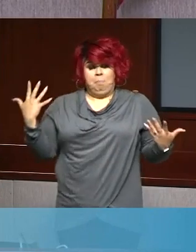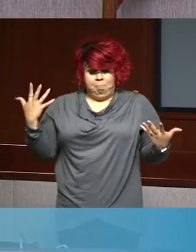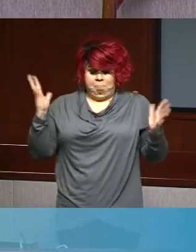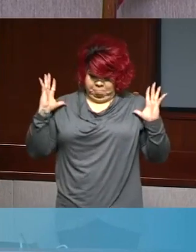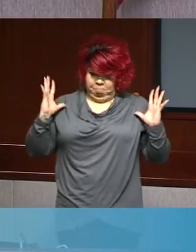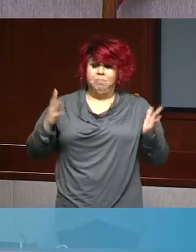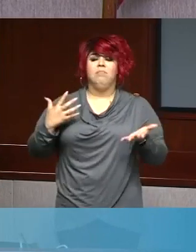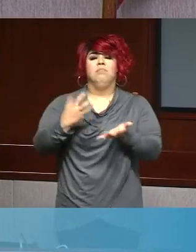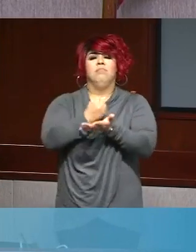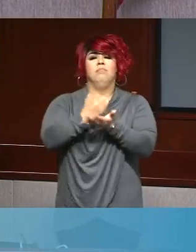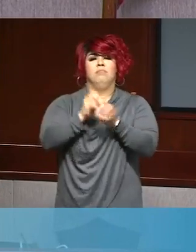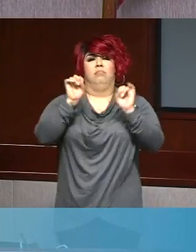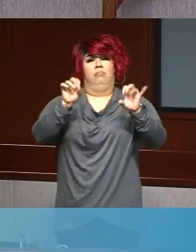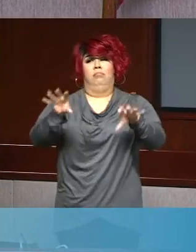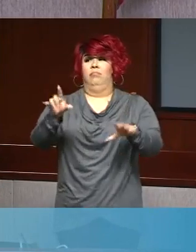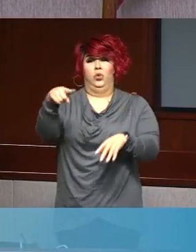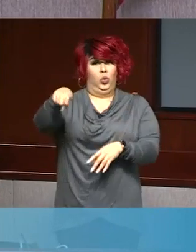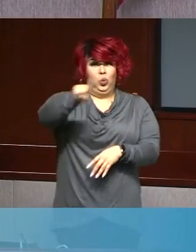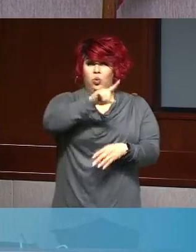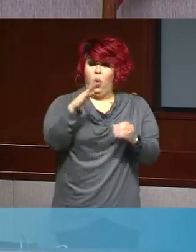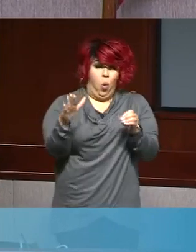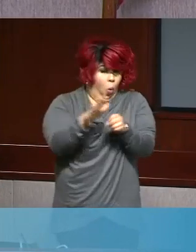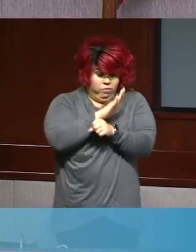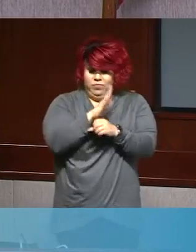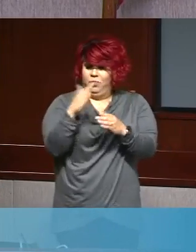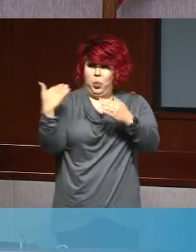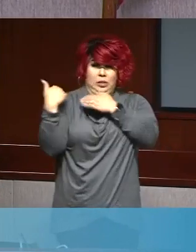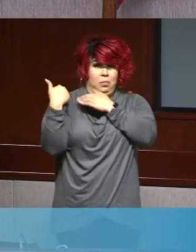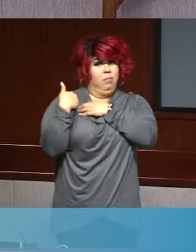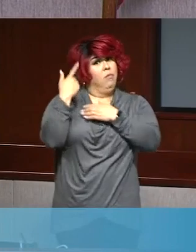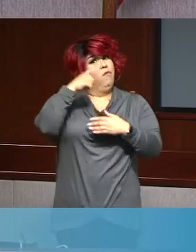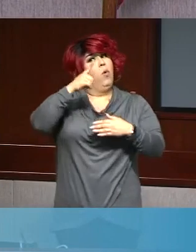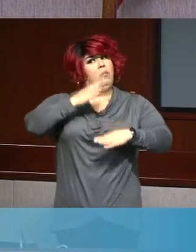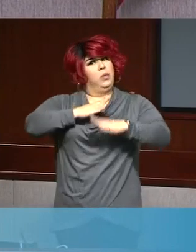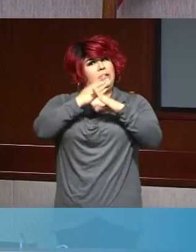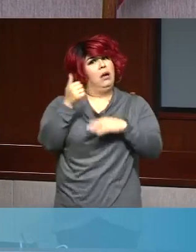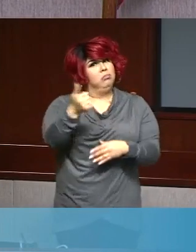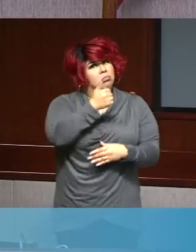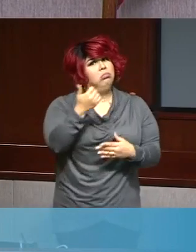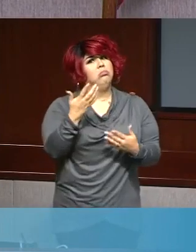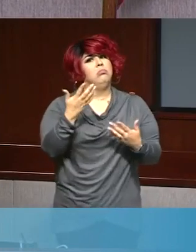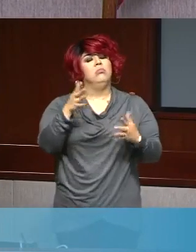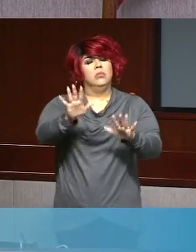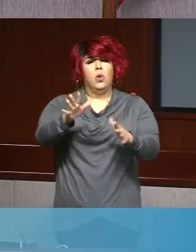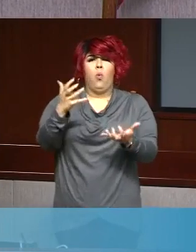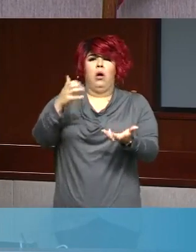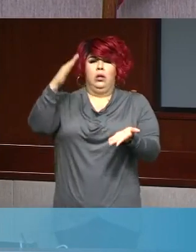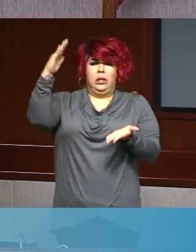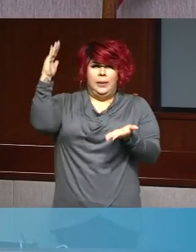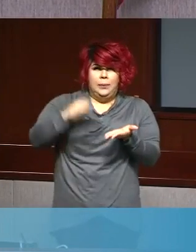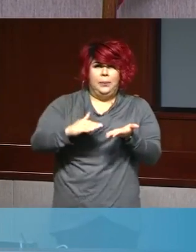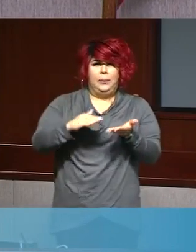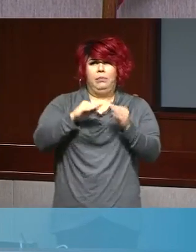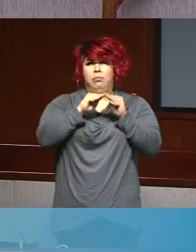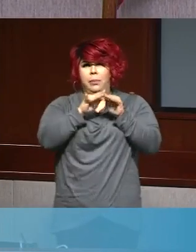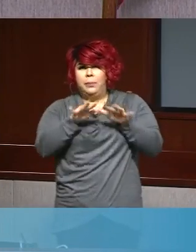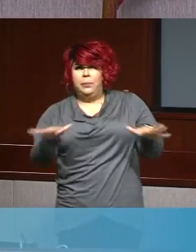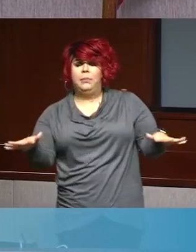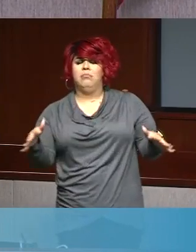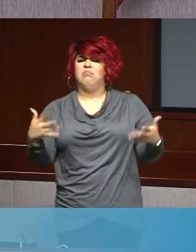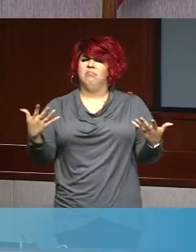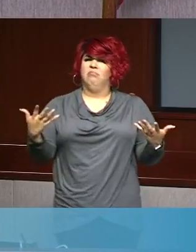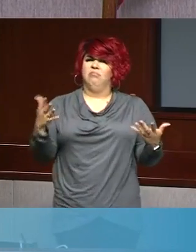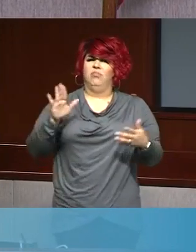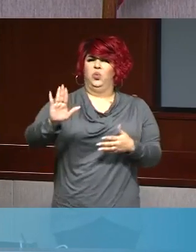our community of the obligation we all have to implement these protective measures to slow down the rate of transmission